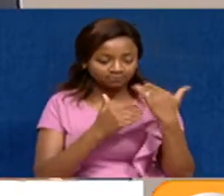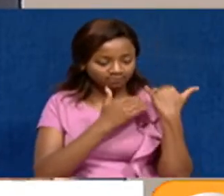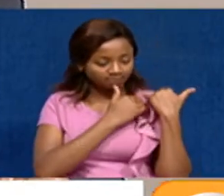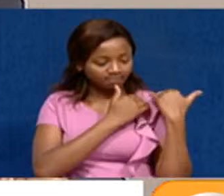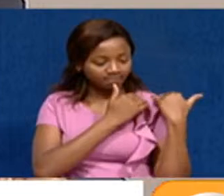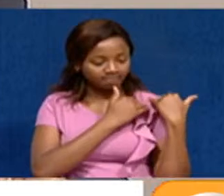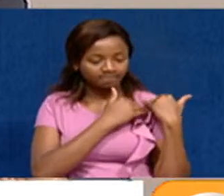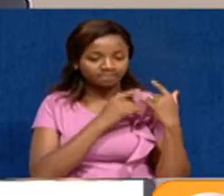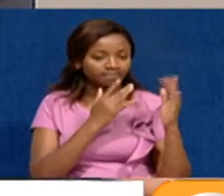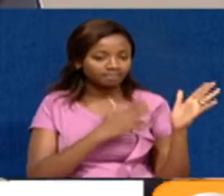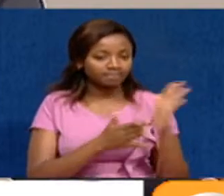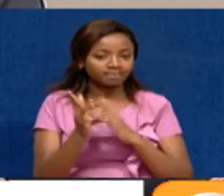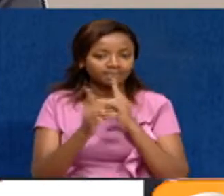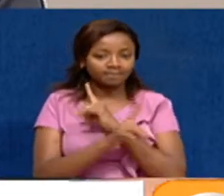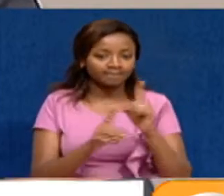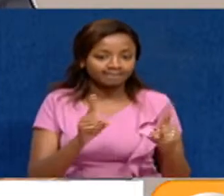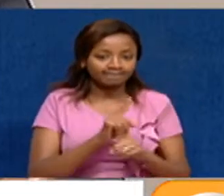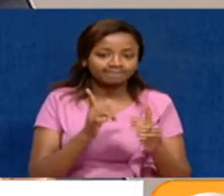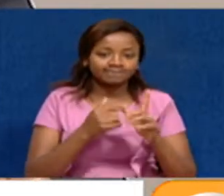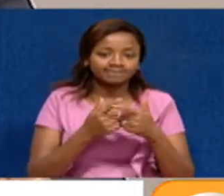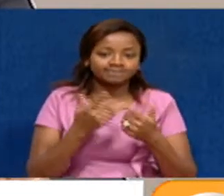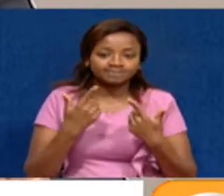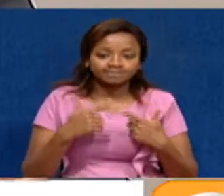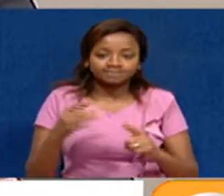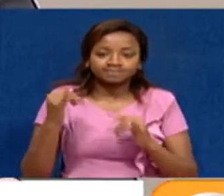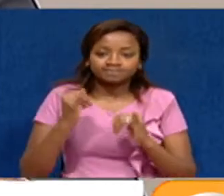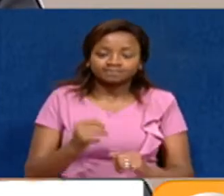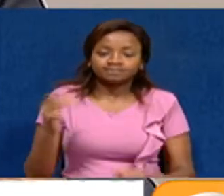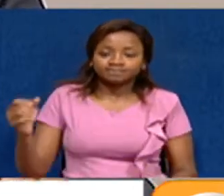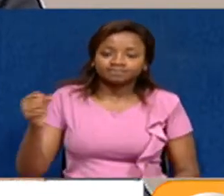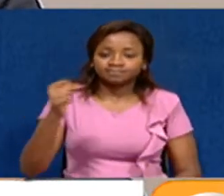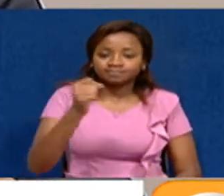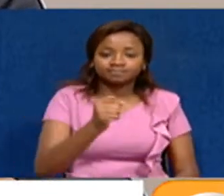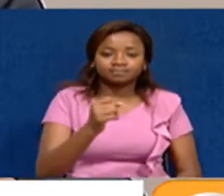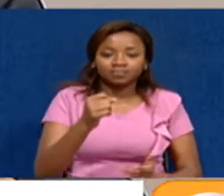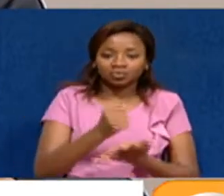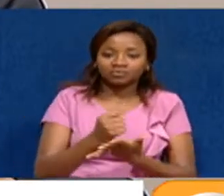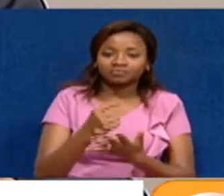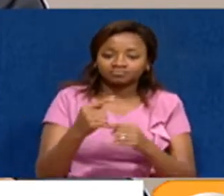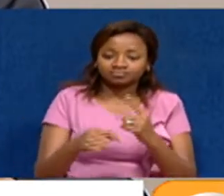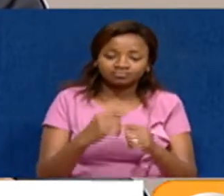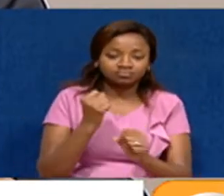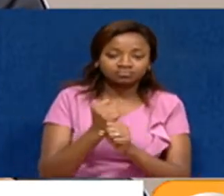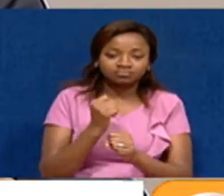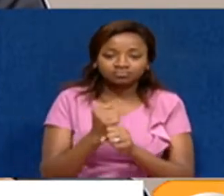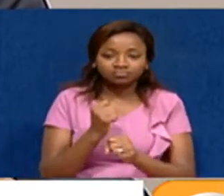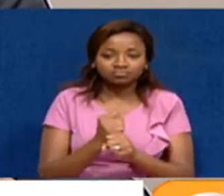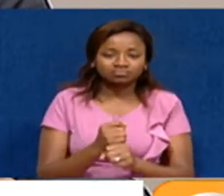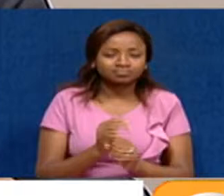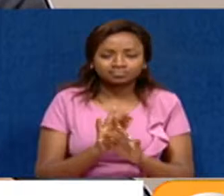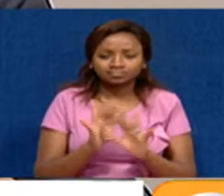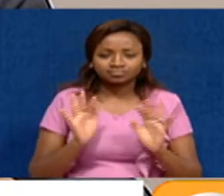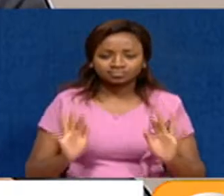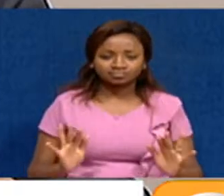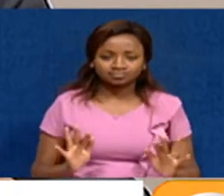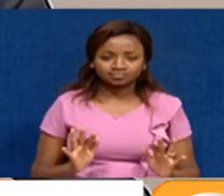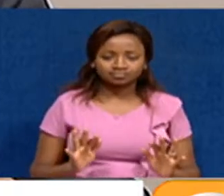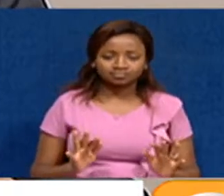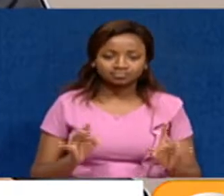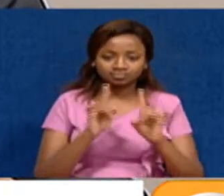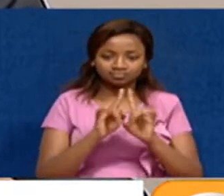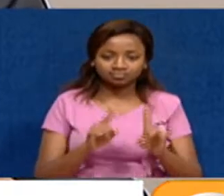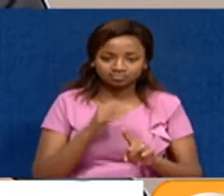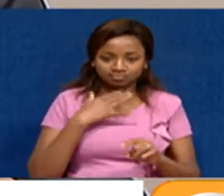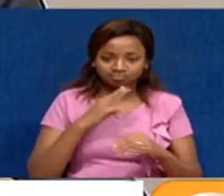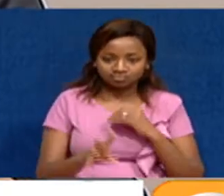put everything in order and let a new office come in and football runs again, you see. And to add on that, it